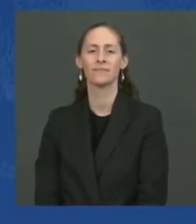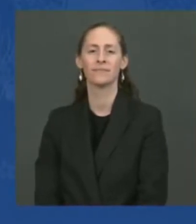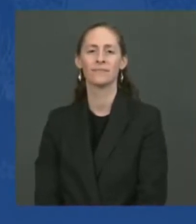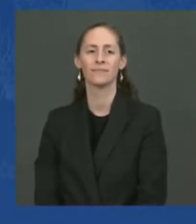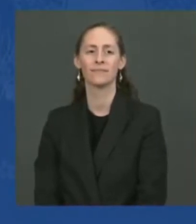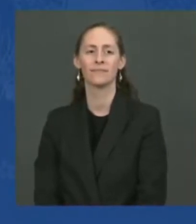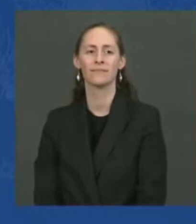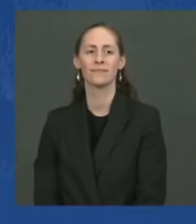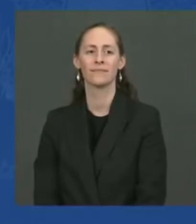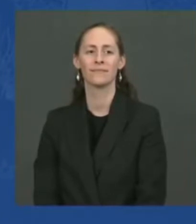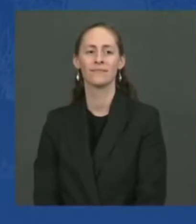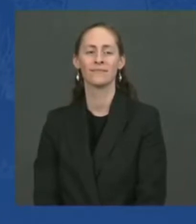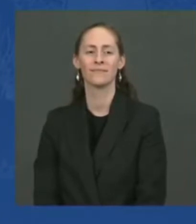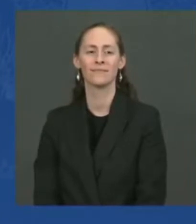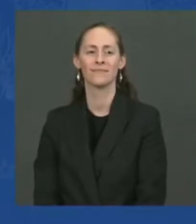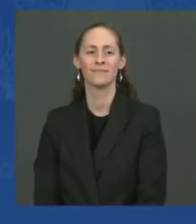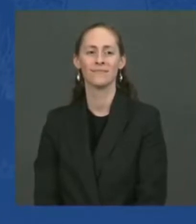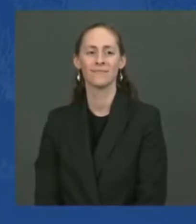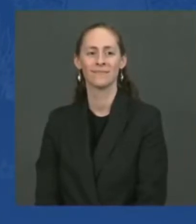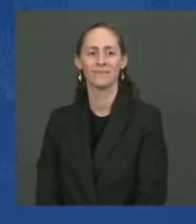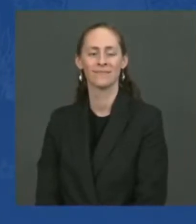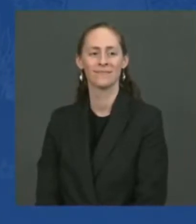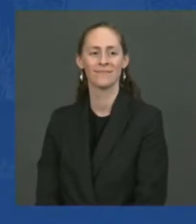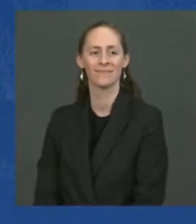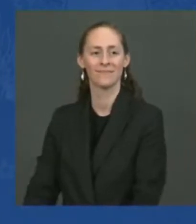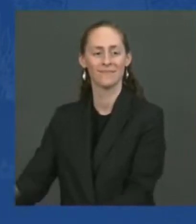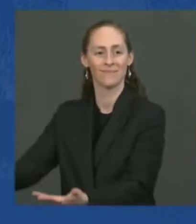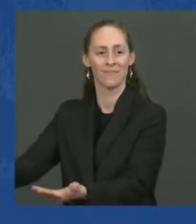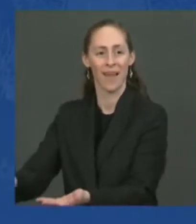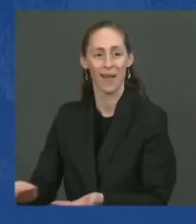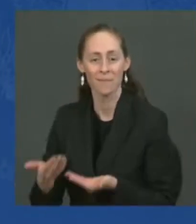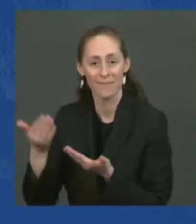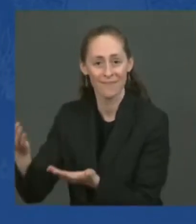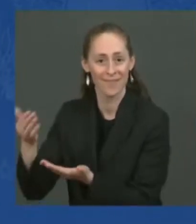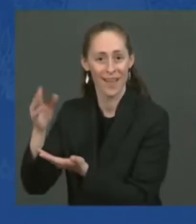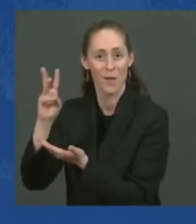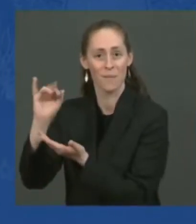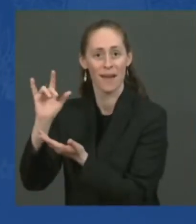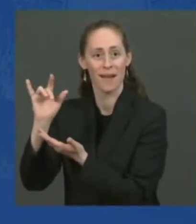Please welcome Donetta Williams, member of the local Steelworkers